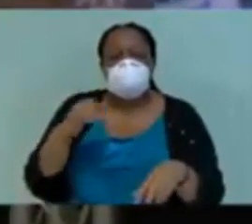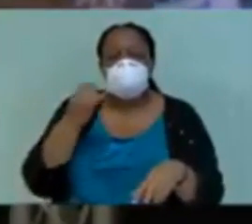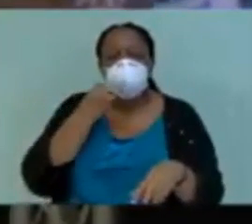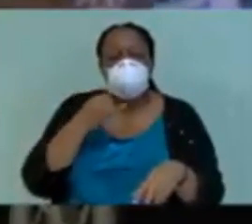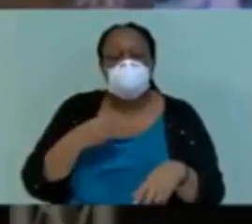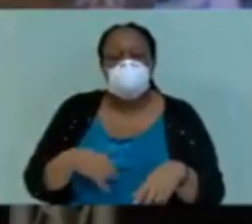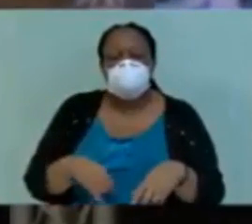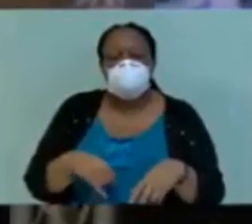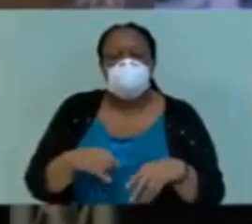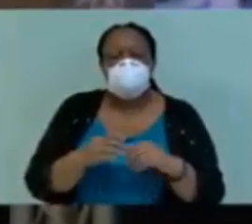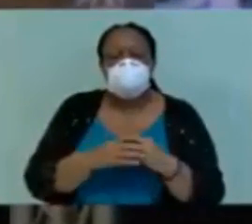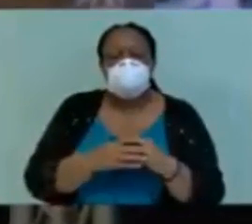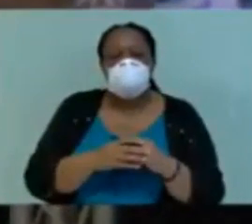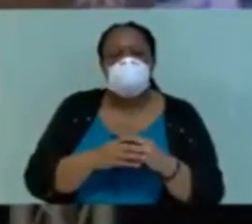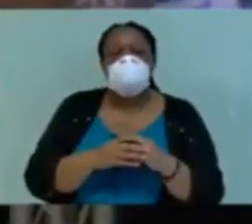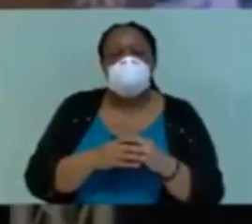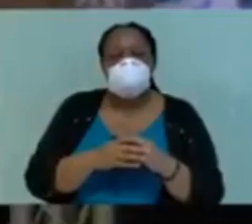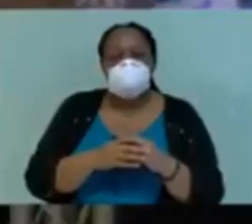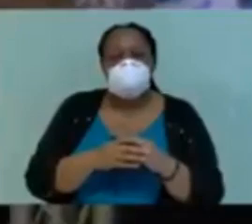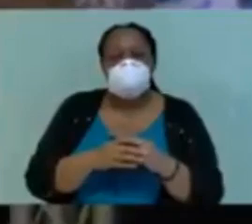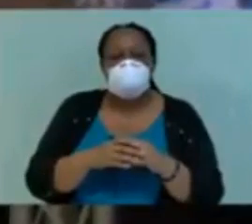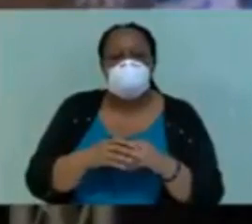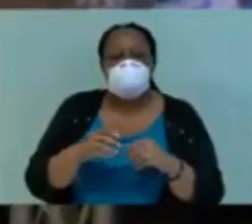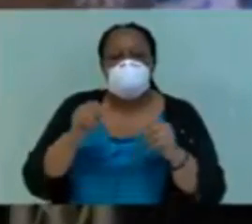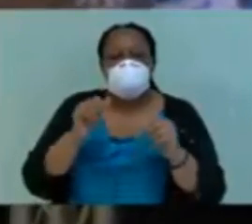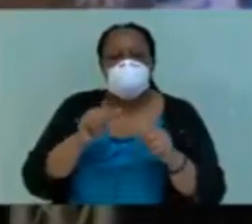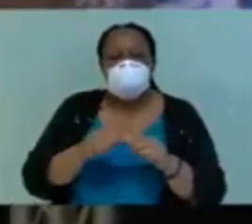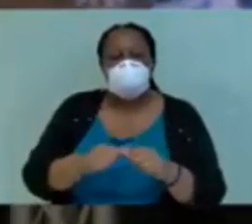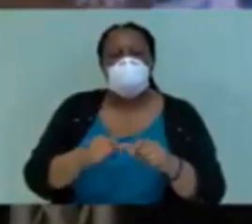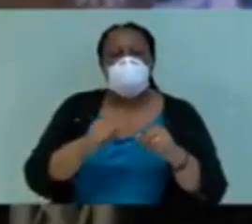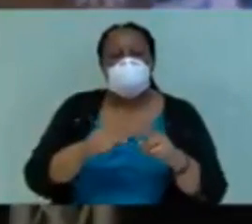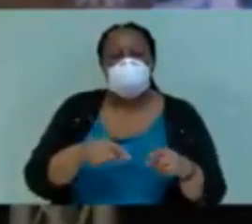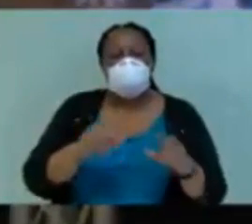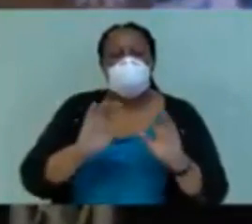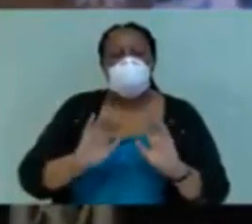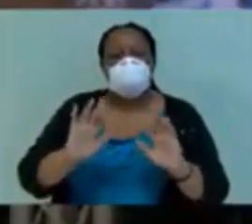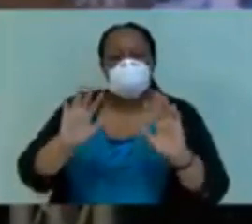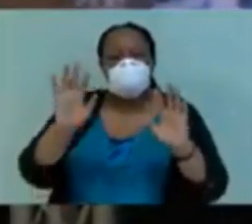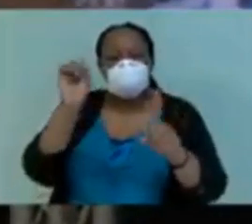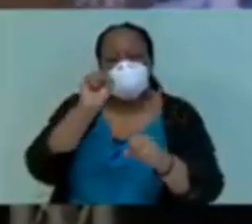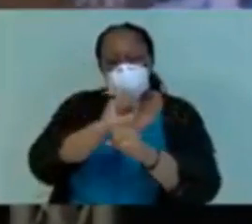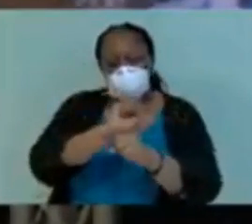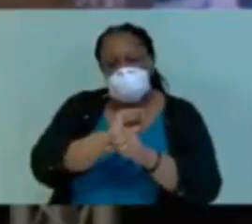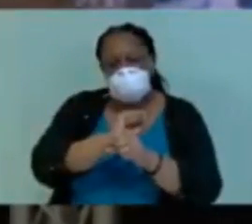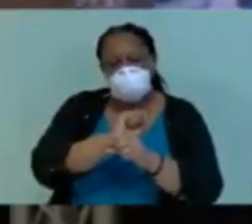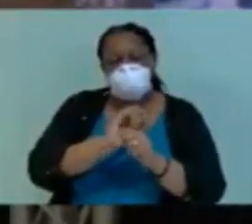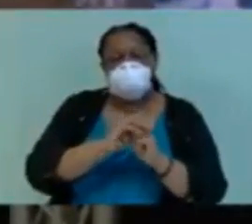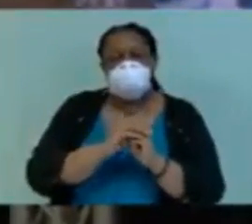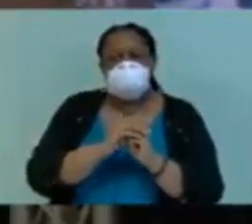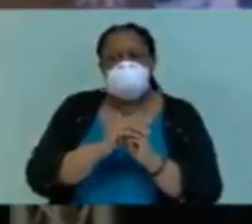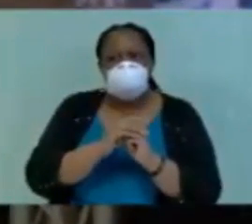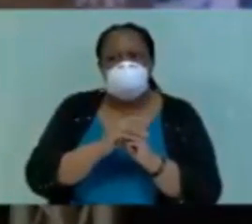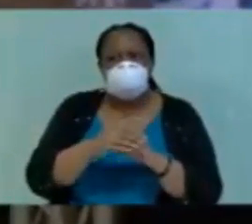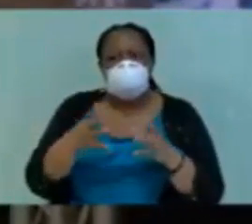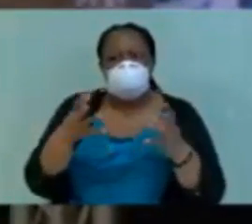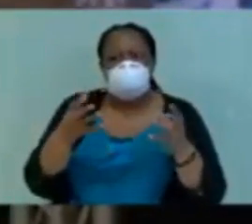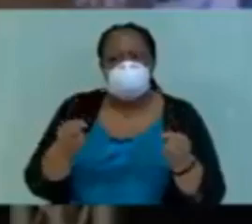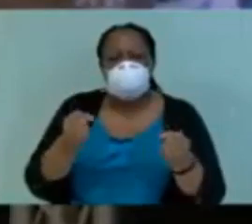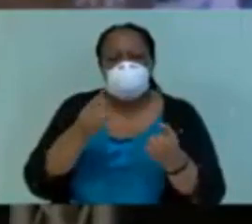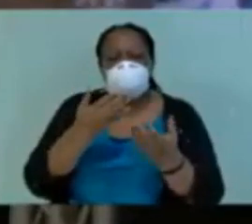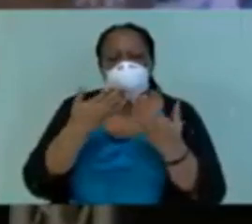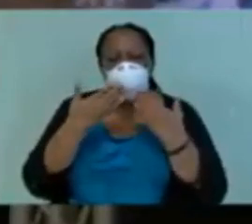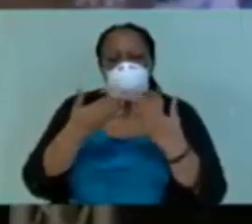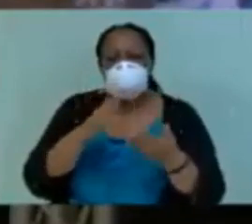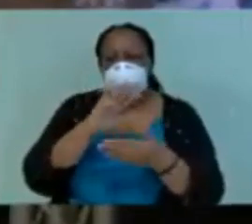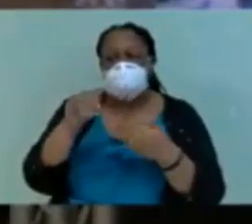Samuel. I also would like to thank our Attorney General, the Honorable Vincent Byron, the Honorable Minister of State with